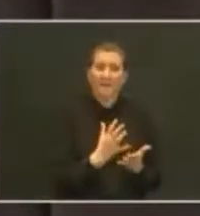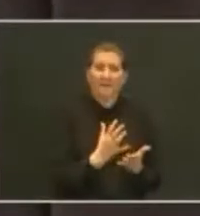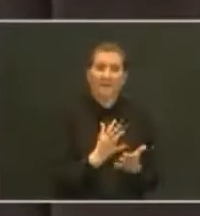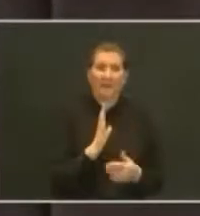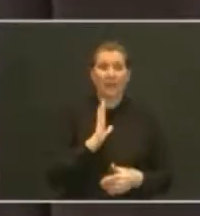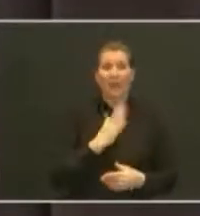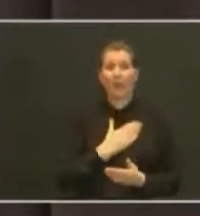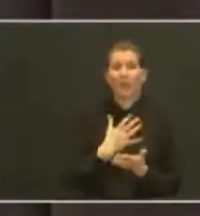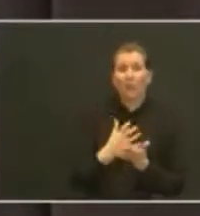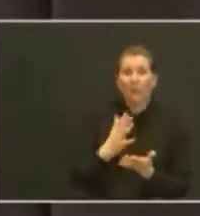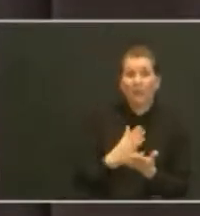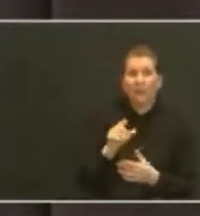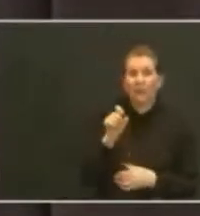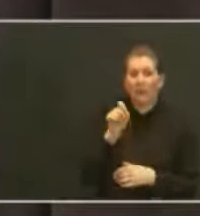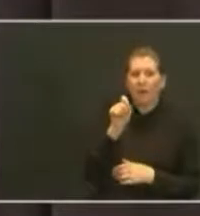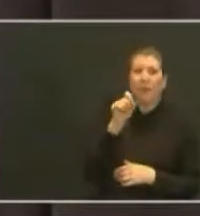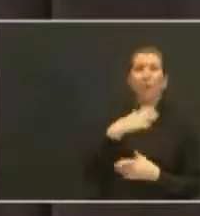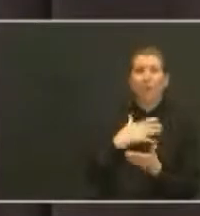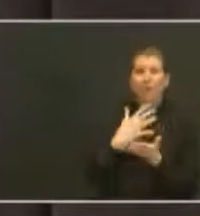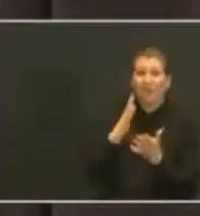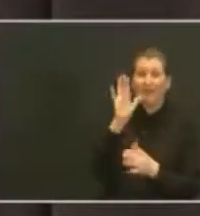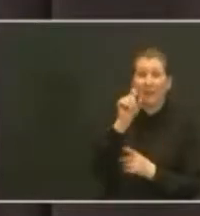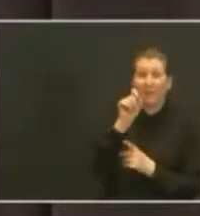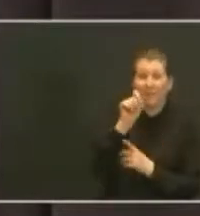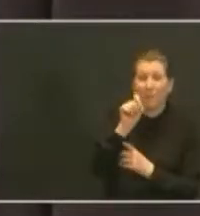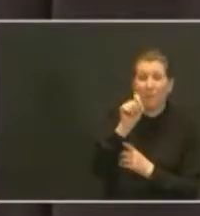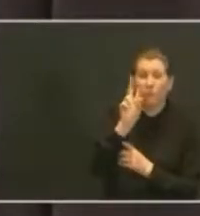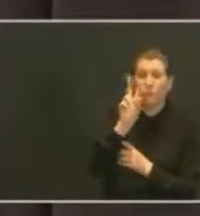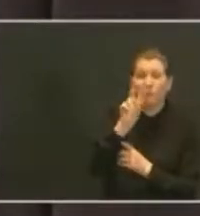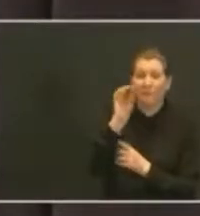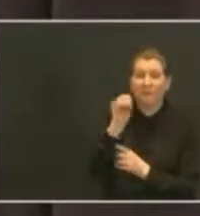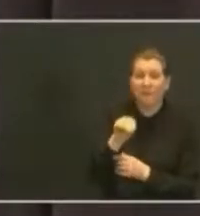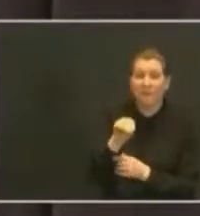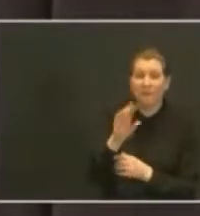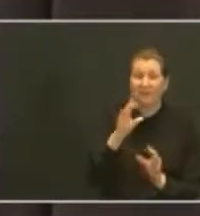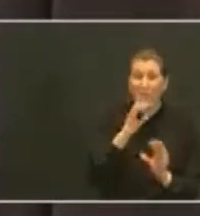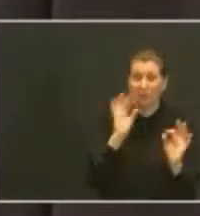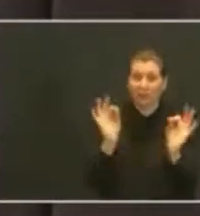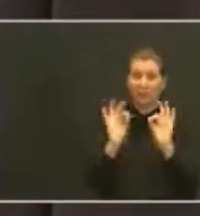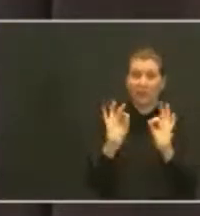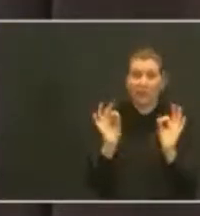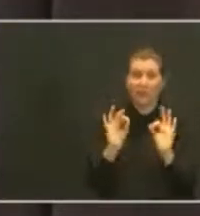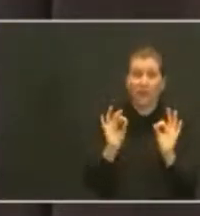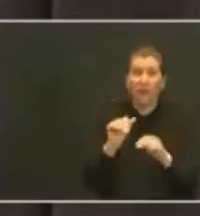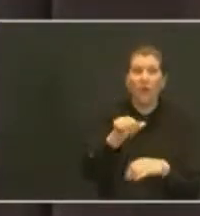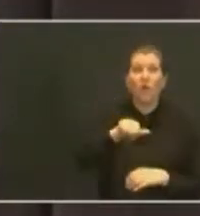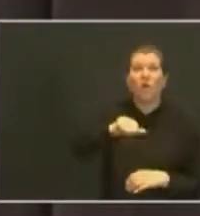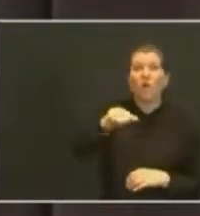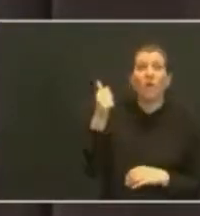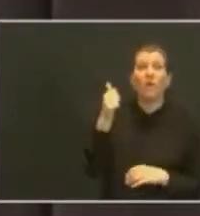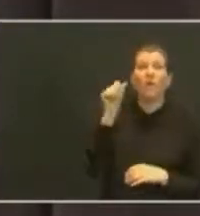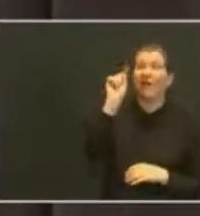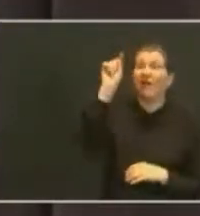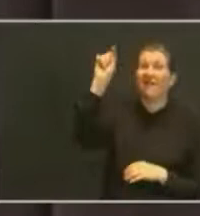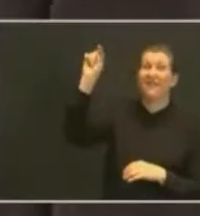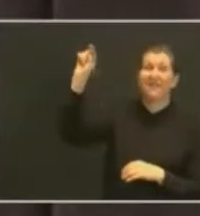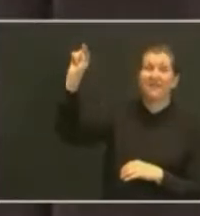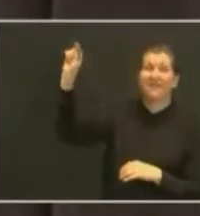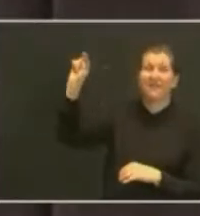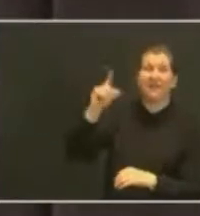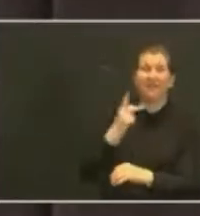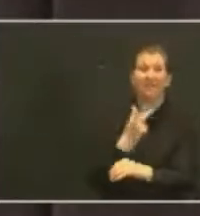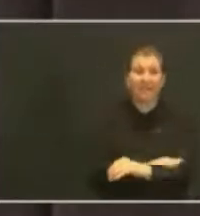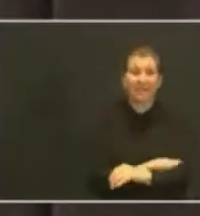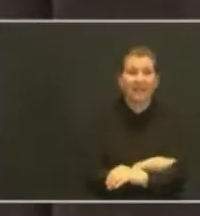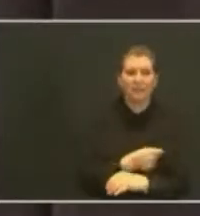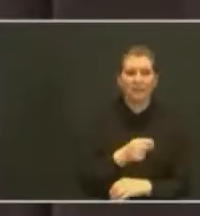0.2% of vaccine. So that's almost negligible. Usually you aim for keeping it below 5% or 10%, and it was